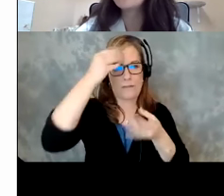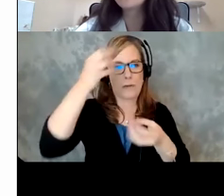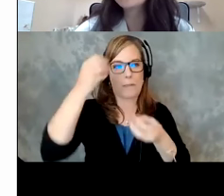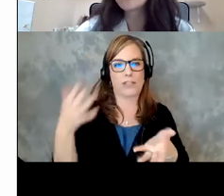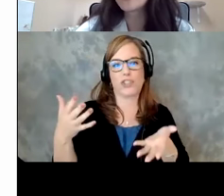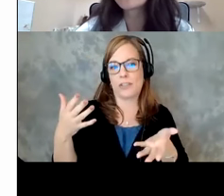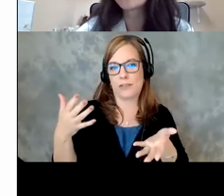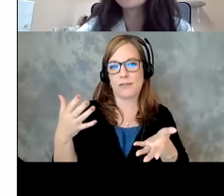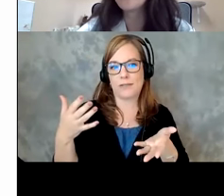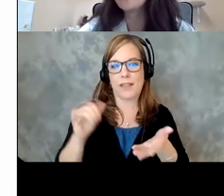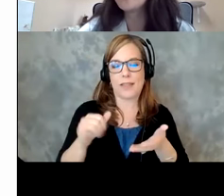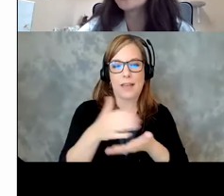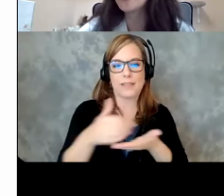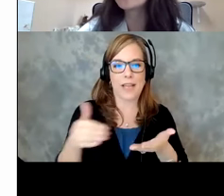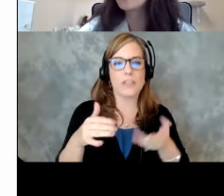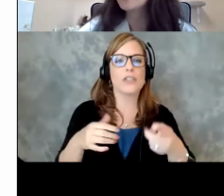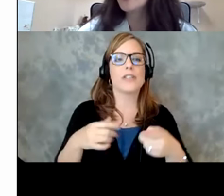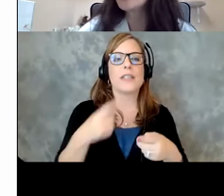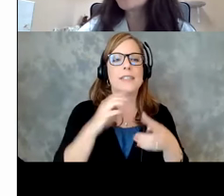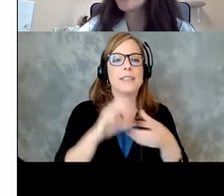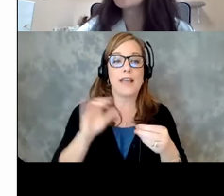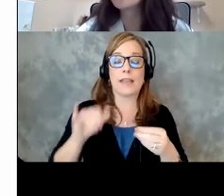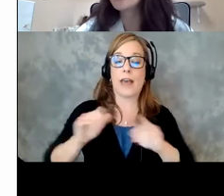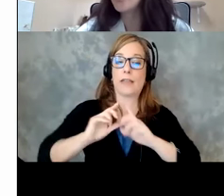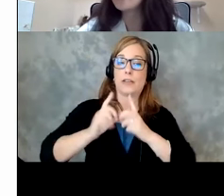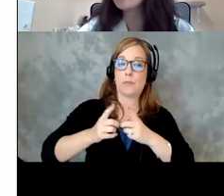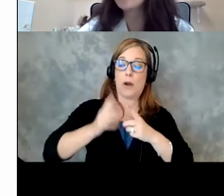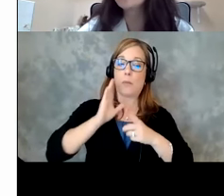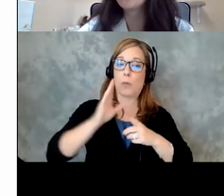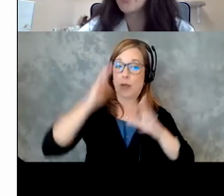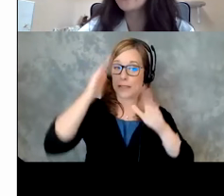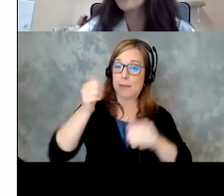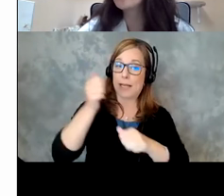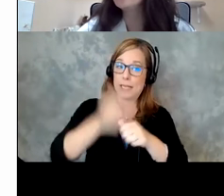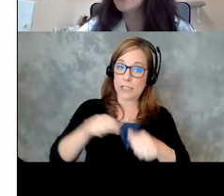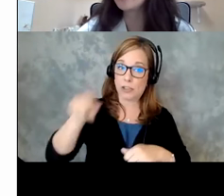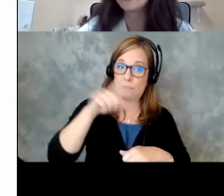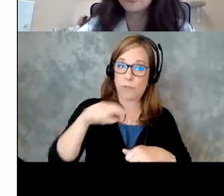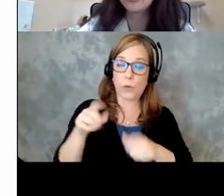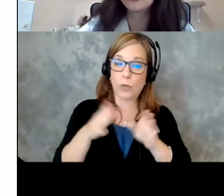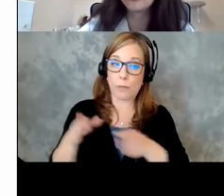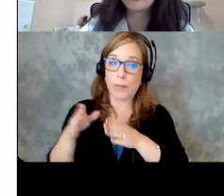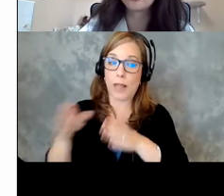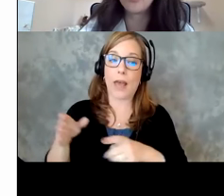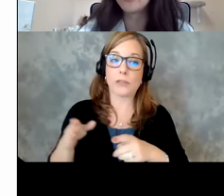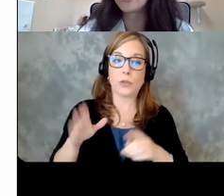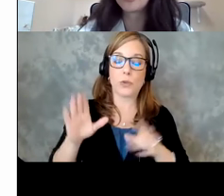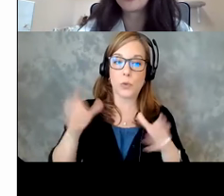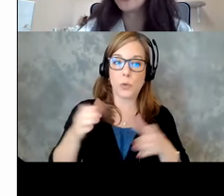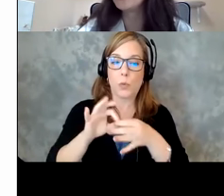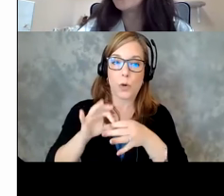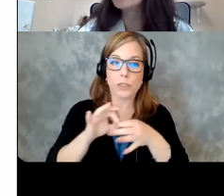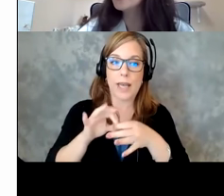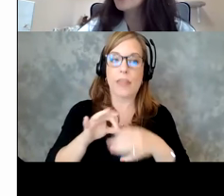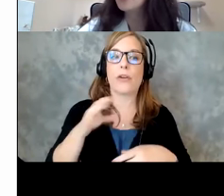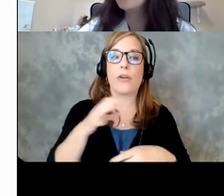And here, what we're saying is that the department expects each plan to really gather and use a wide variety of data to conduct the